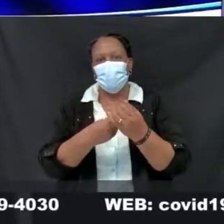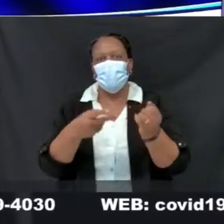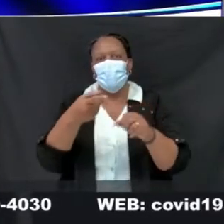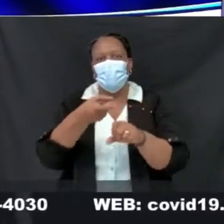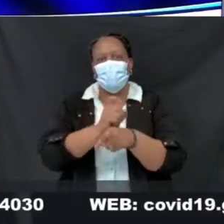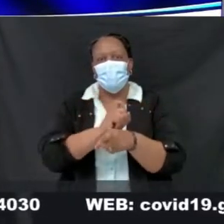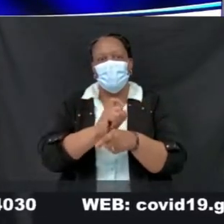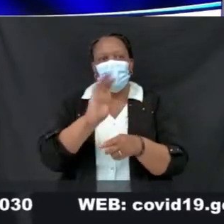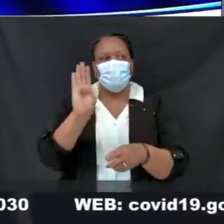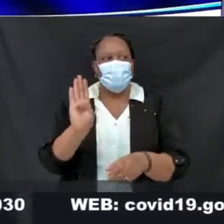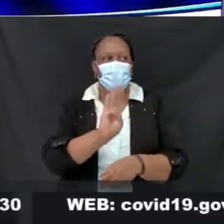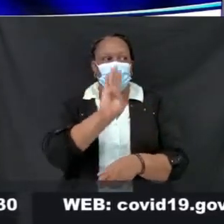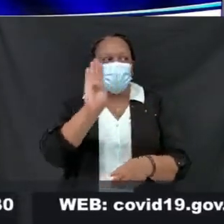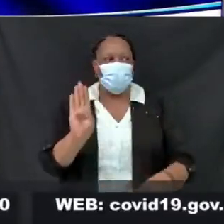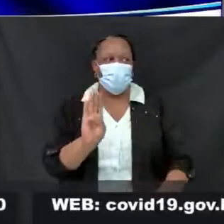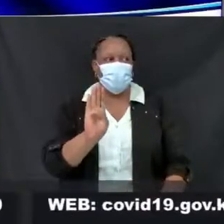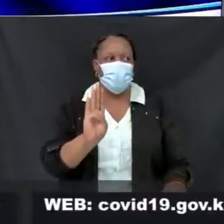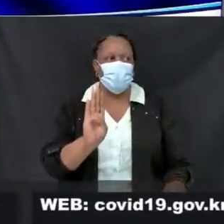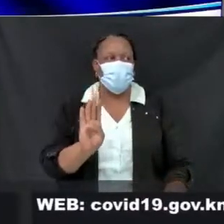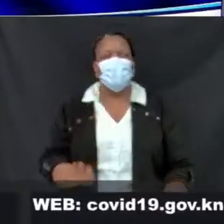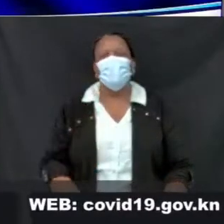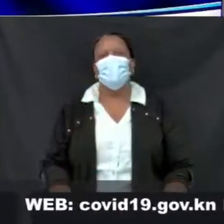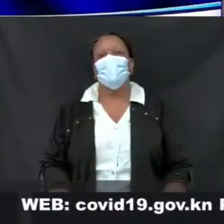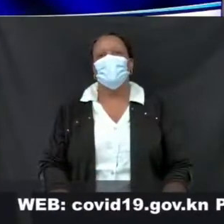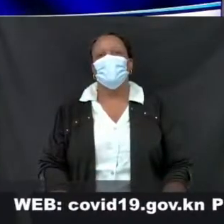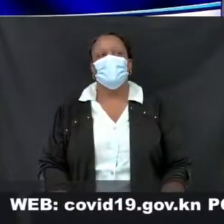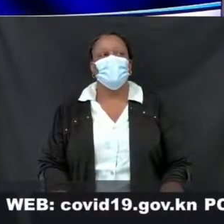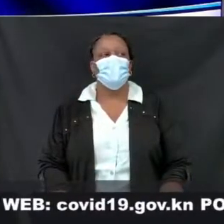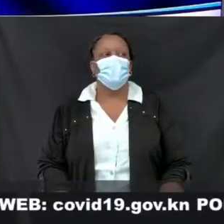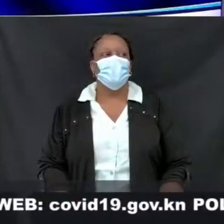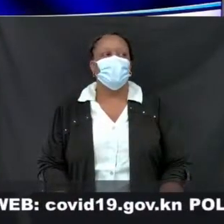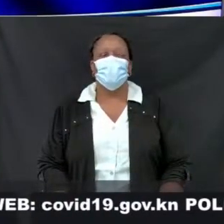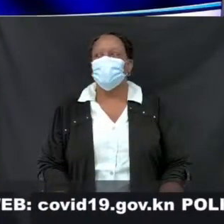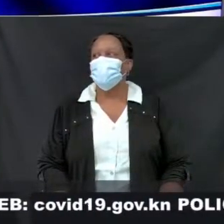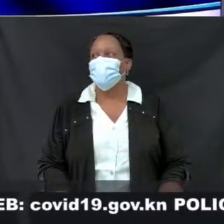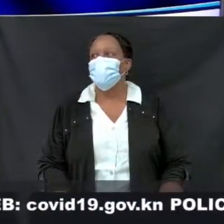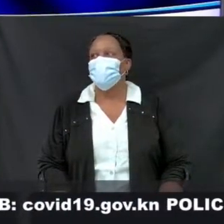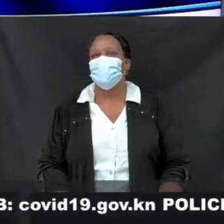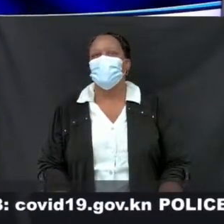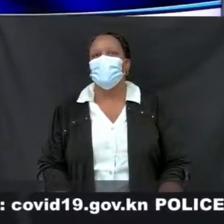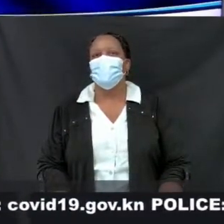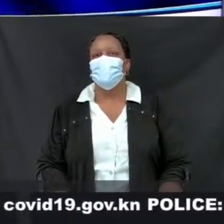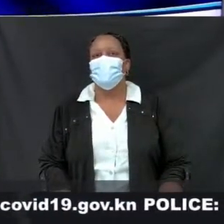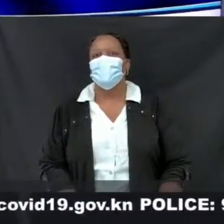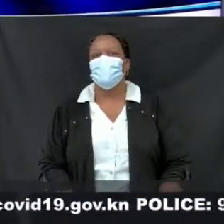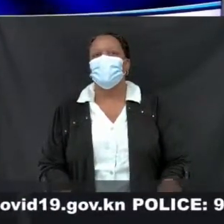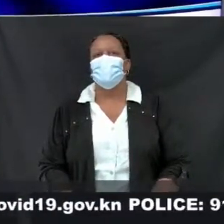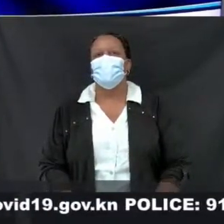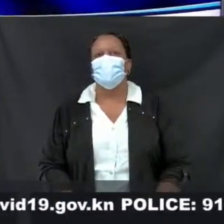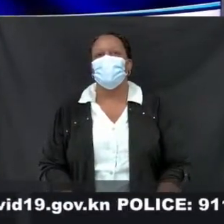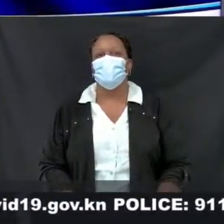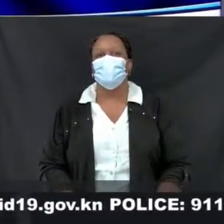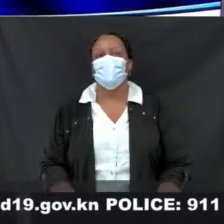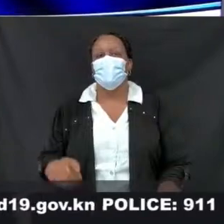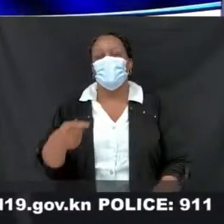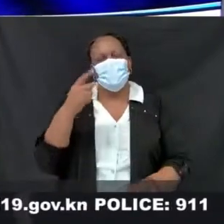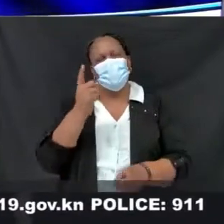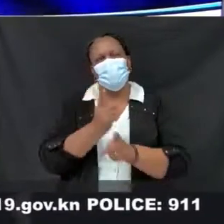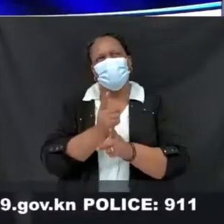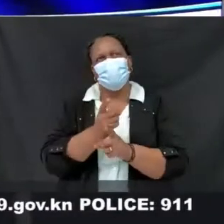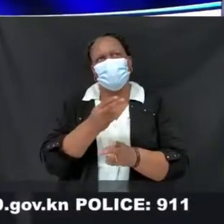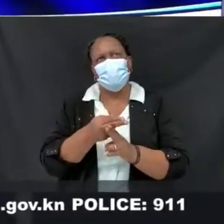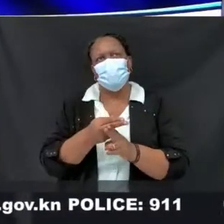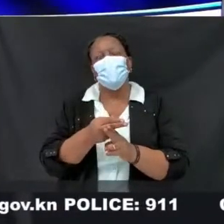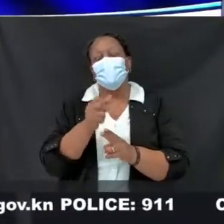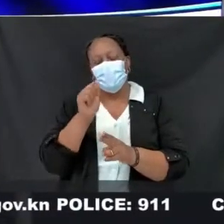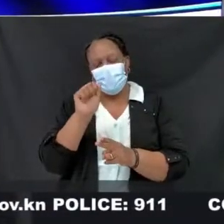I hope, Caitlin, I have gotten your title correct. Right, wonderful. She says thumbs up. So thank you for